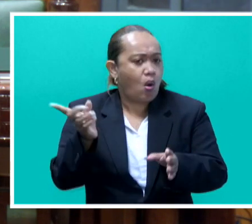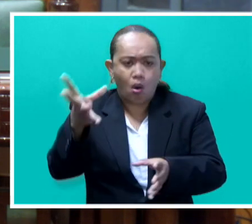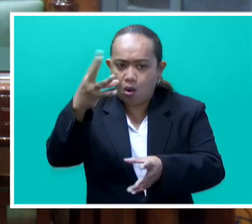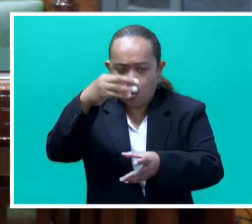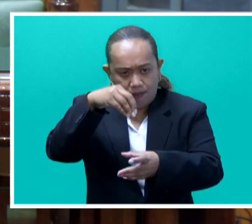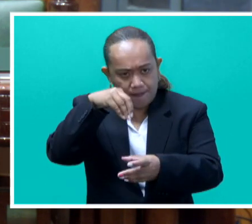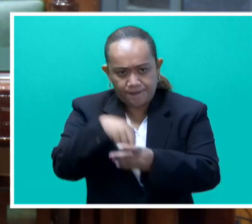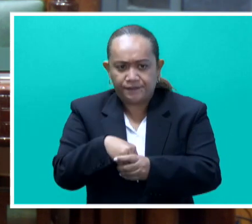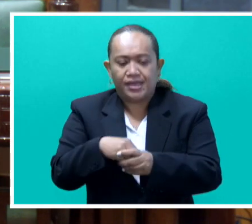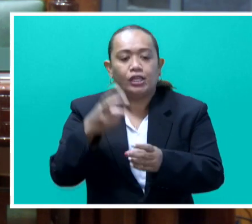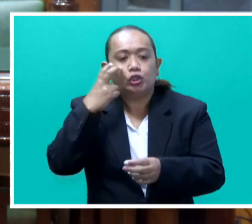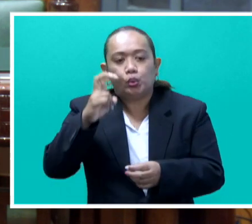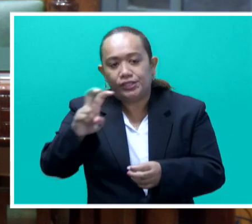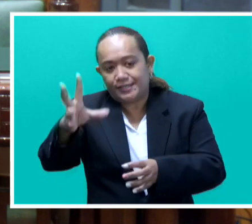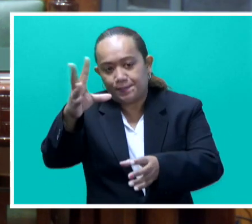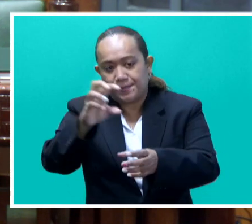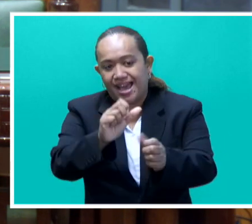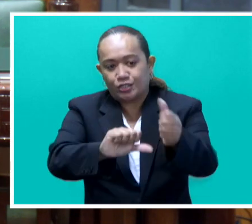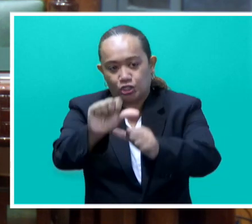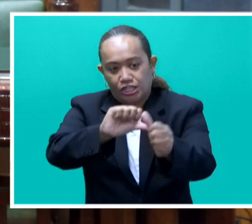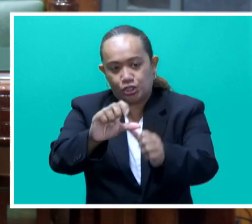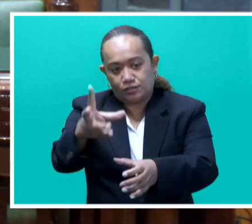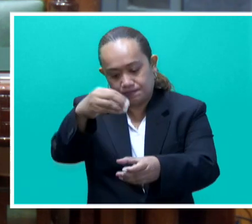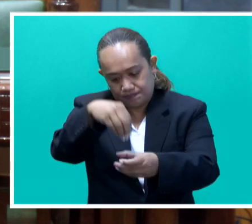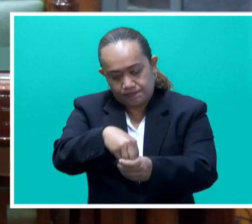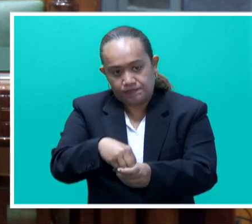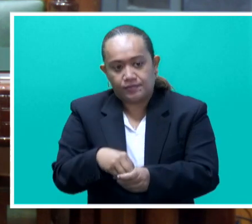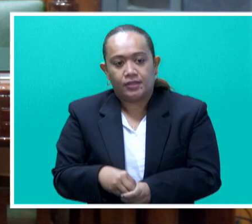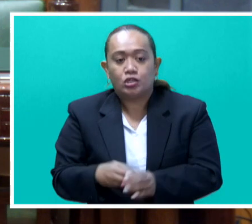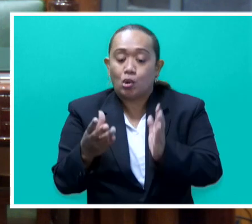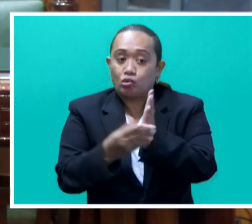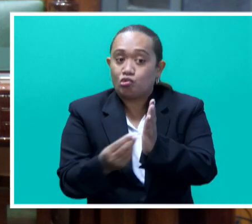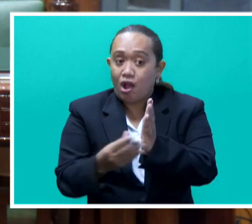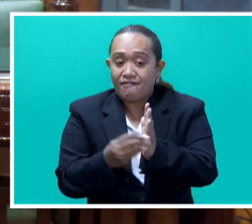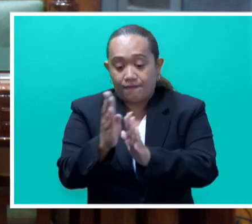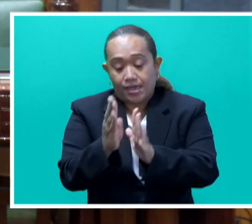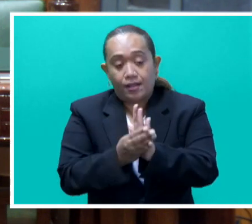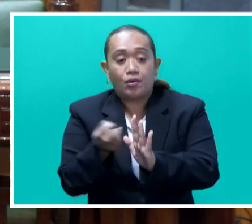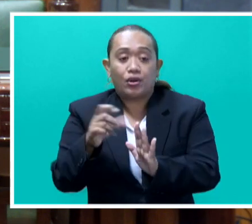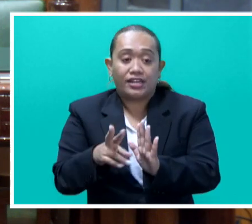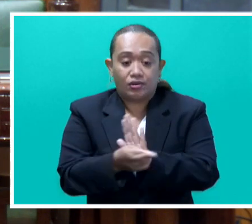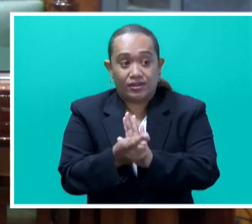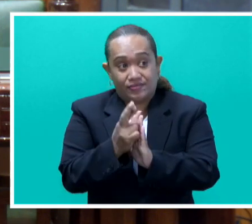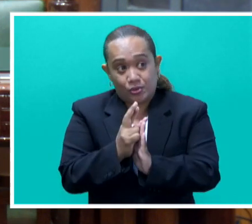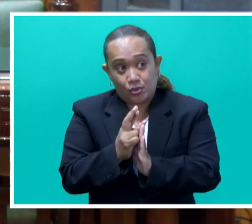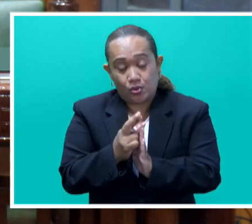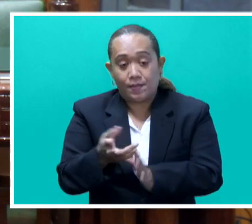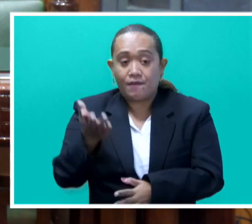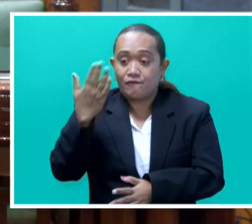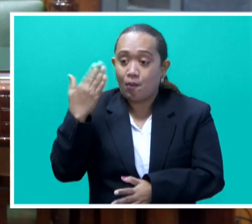Tourism Association. Mr. Speaker, sir, the draft bill was also reviewed by the former directors